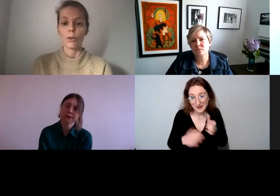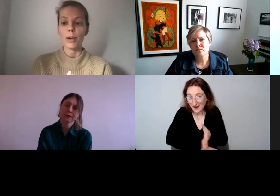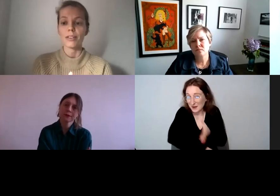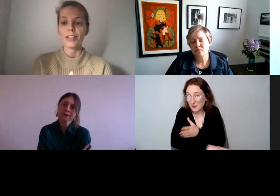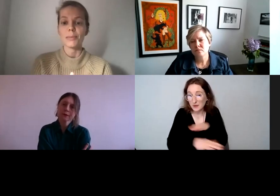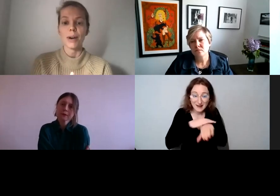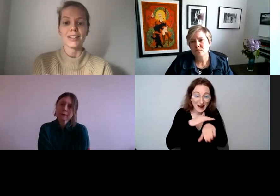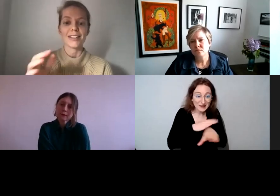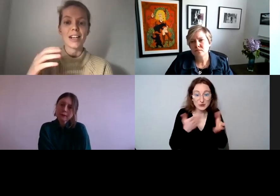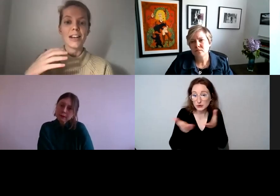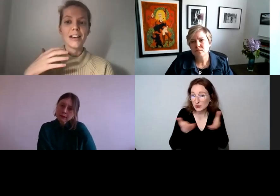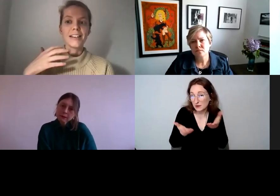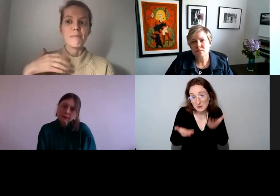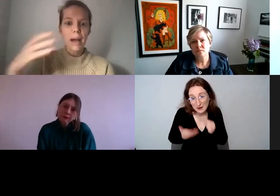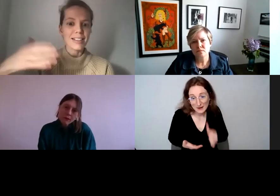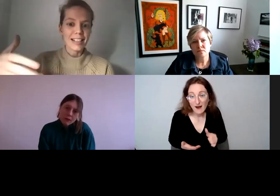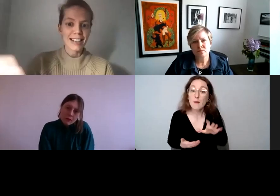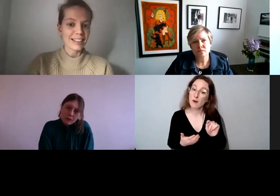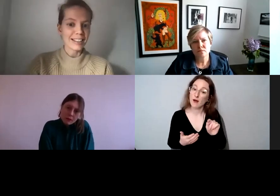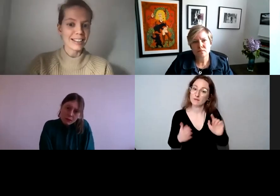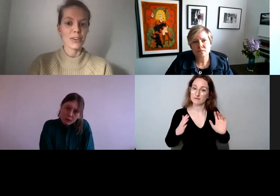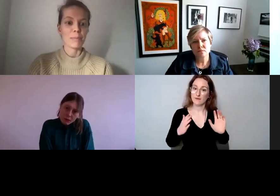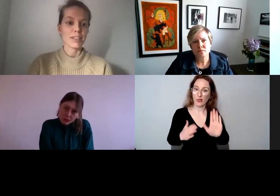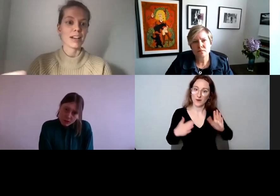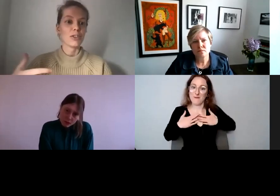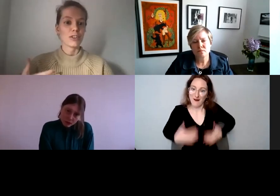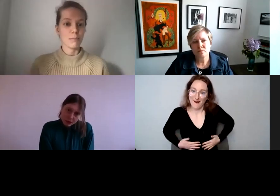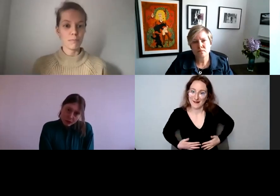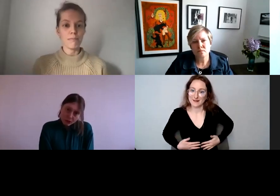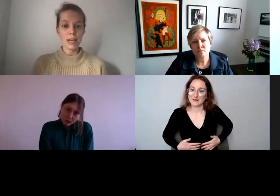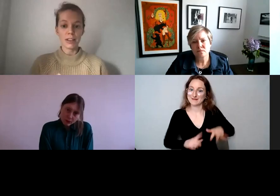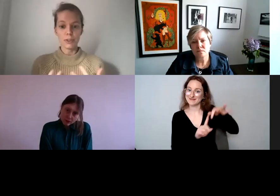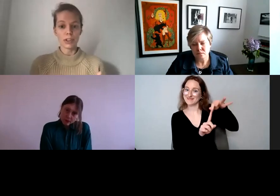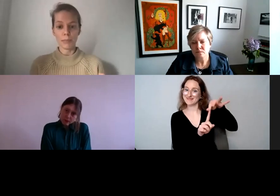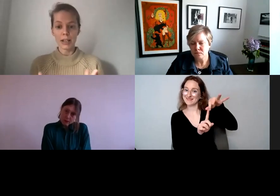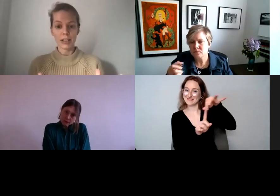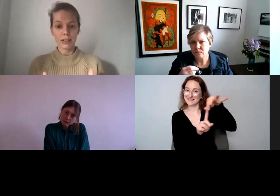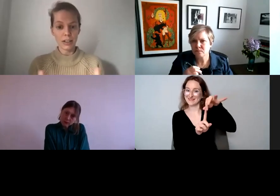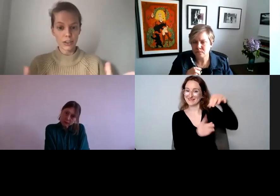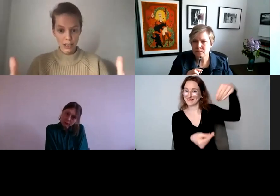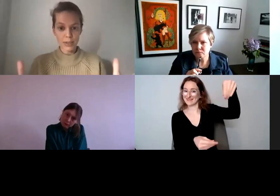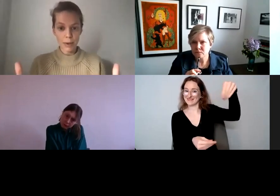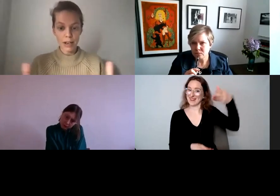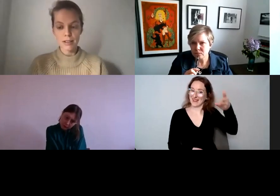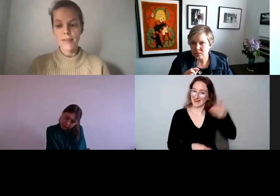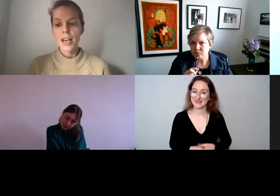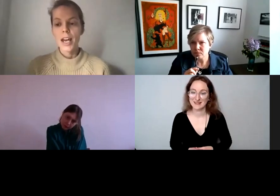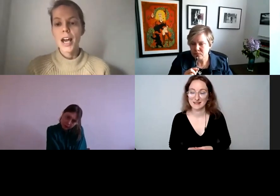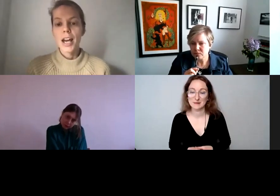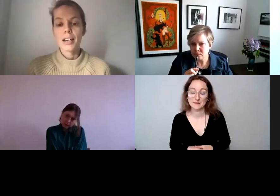anything, or whether this presence meant anything else besides just being a physical body in the same